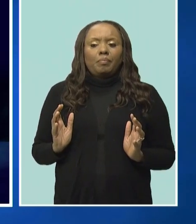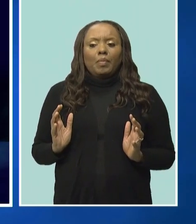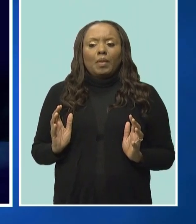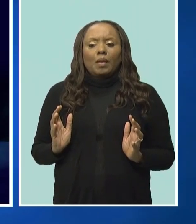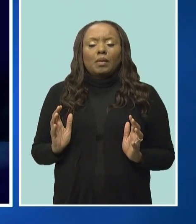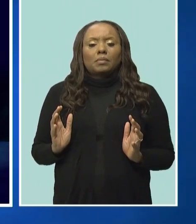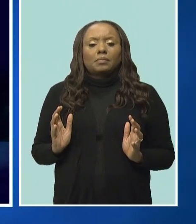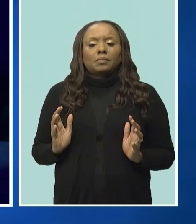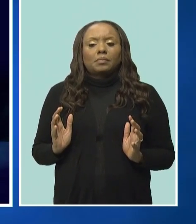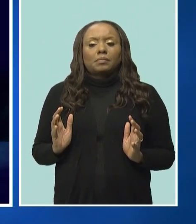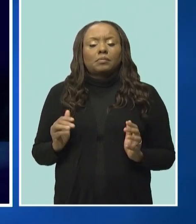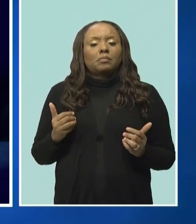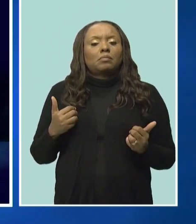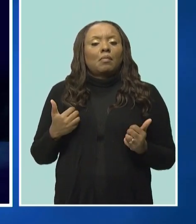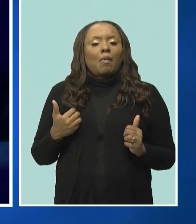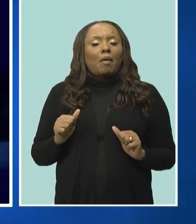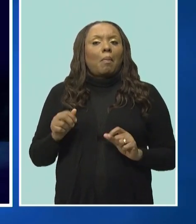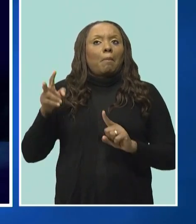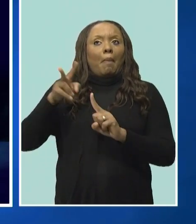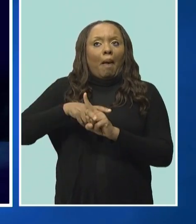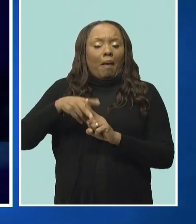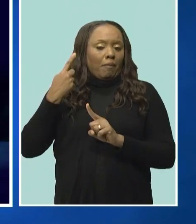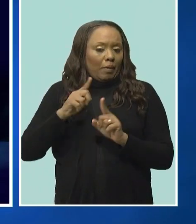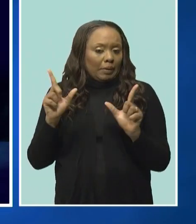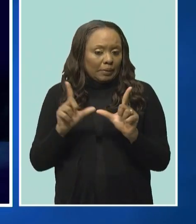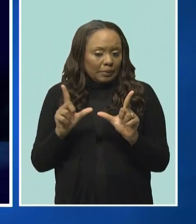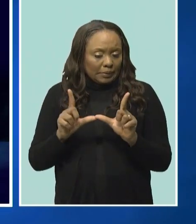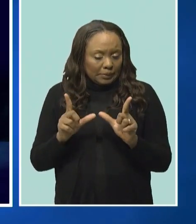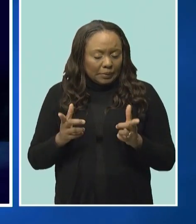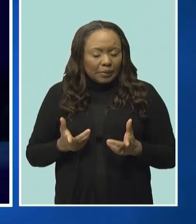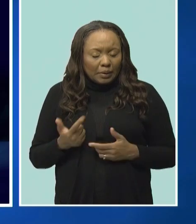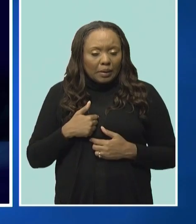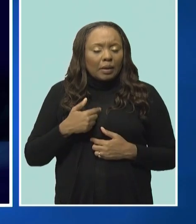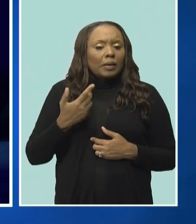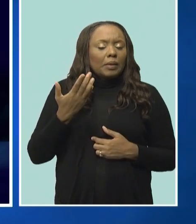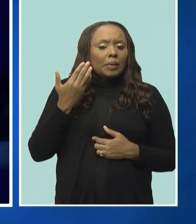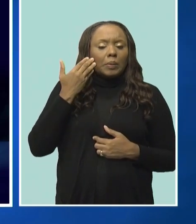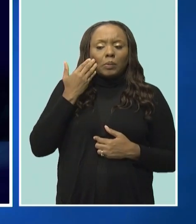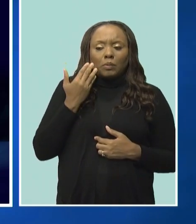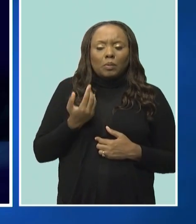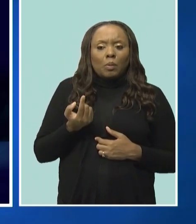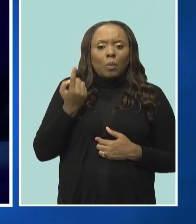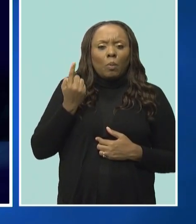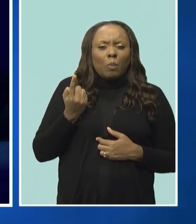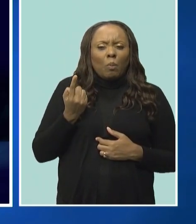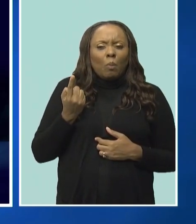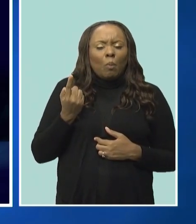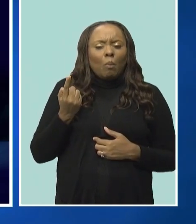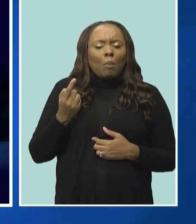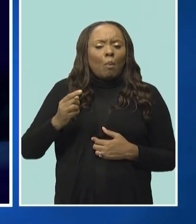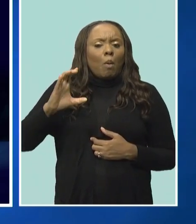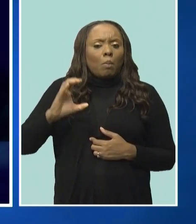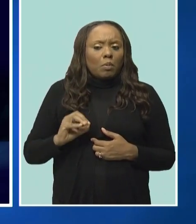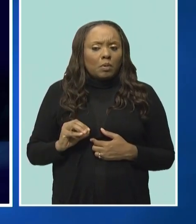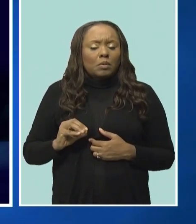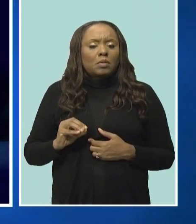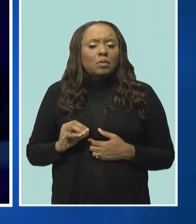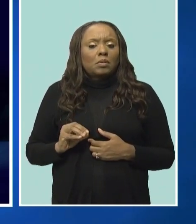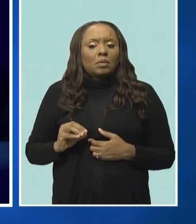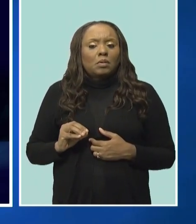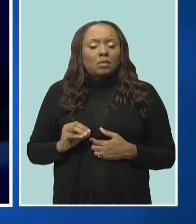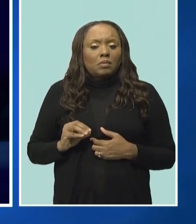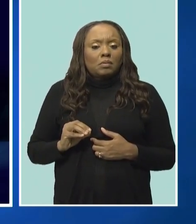licenses to operate in the telecom space in Barbados, and I would say that there is one player in particular that has gone through quite